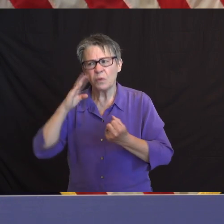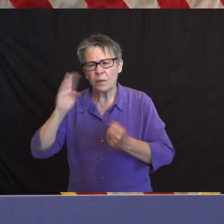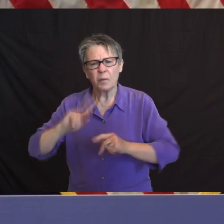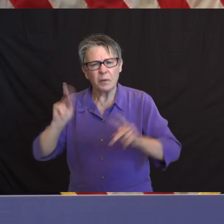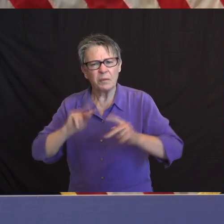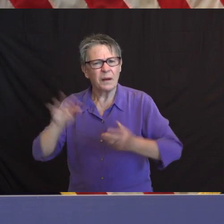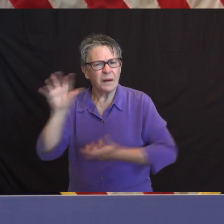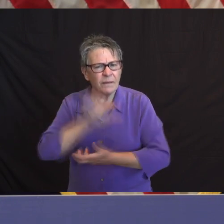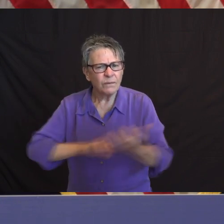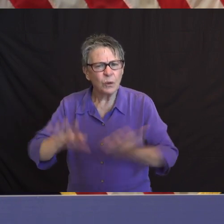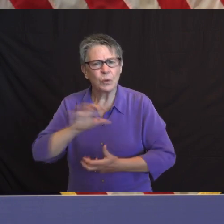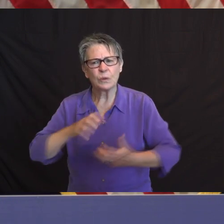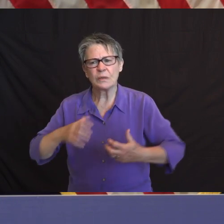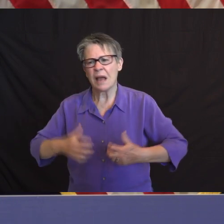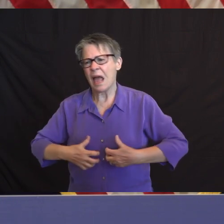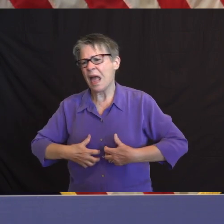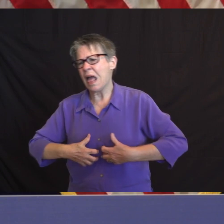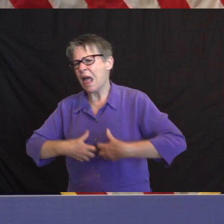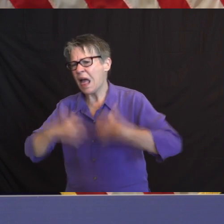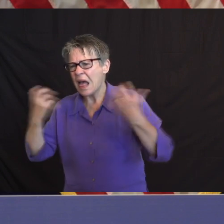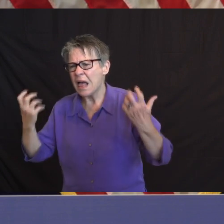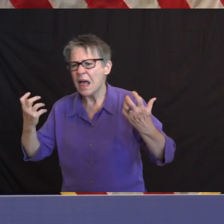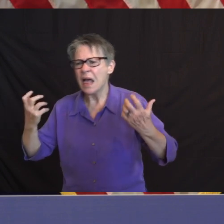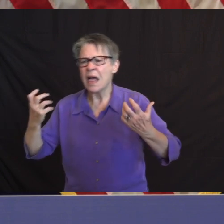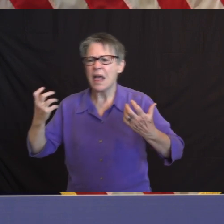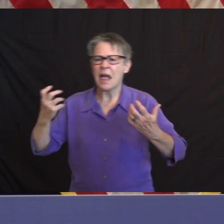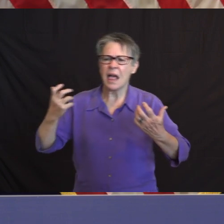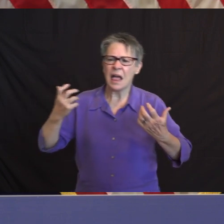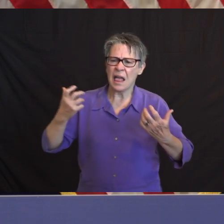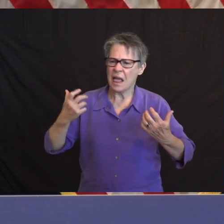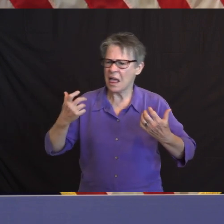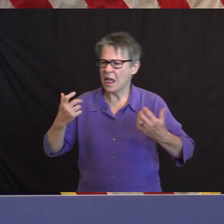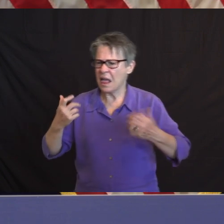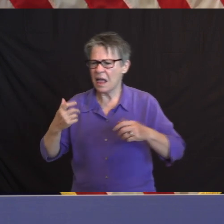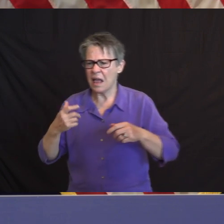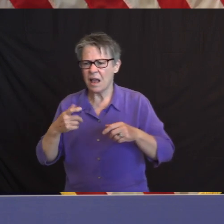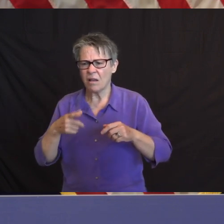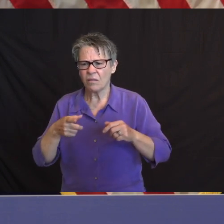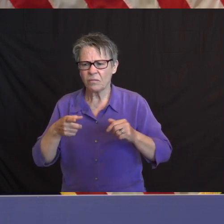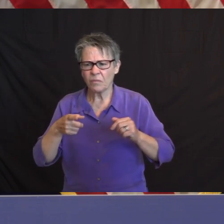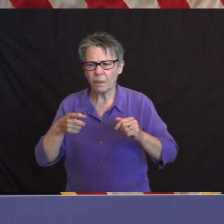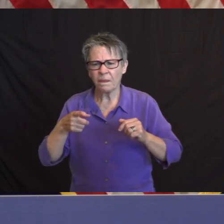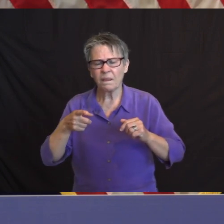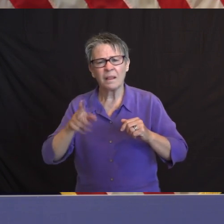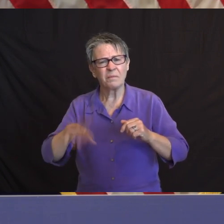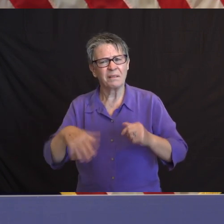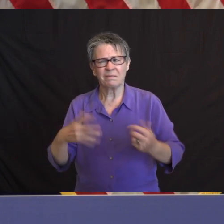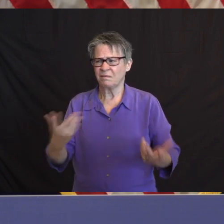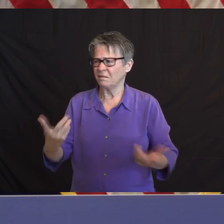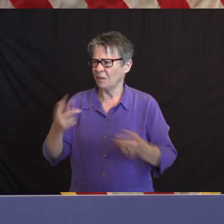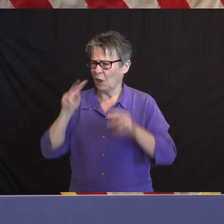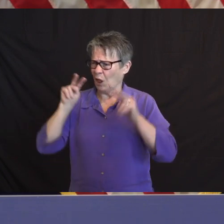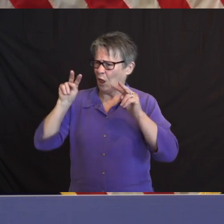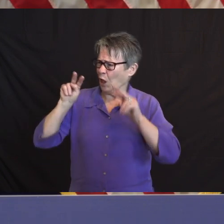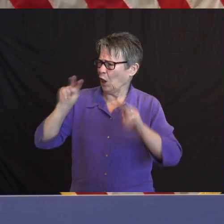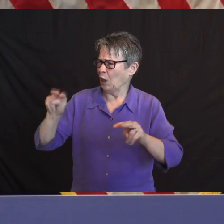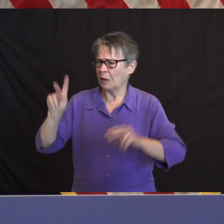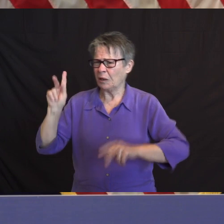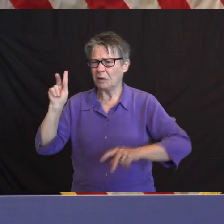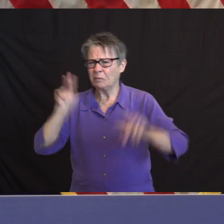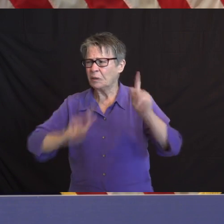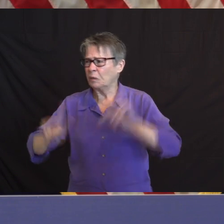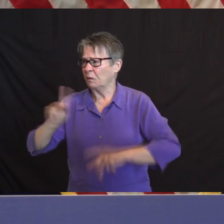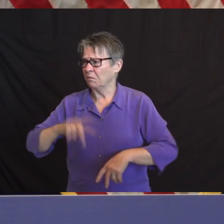you created is being applied. Why are protests with hundreds and thousands of people shoulder to shoulder, some